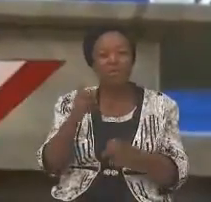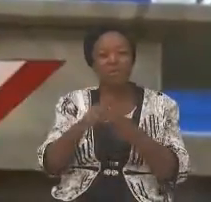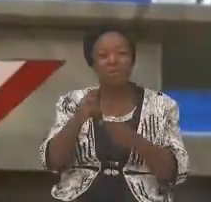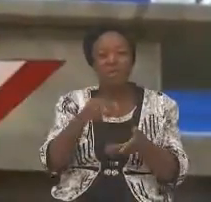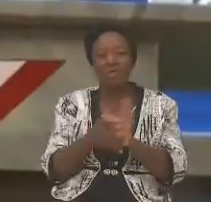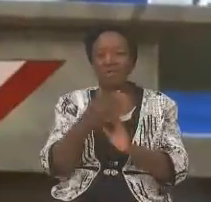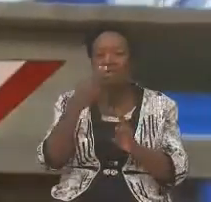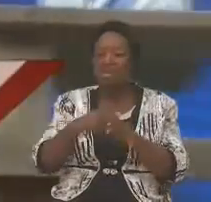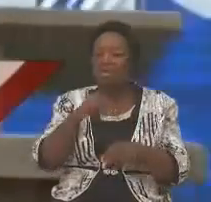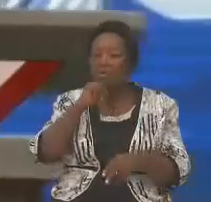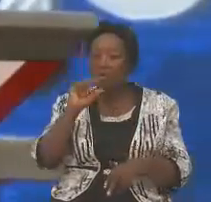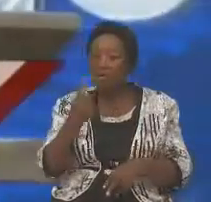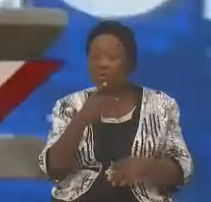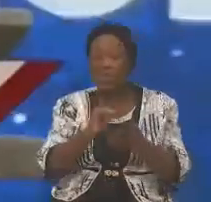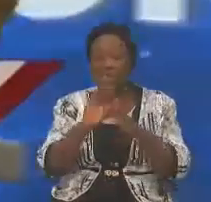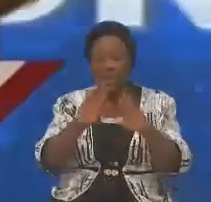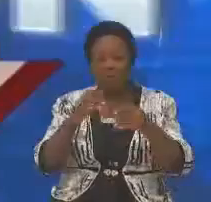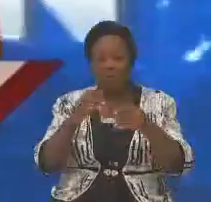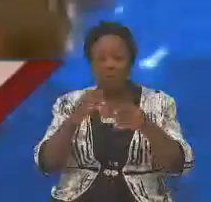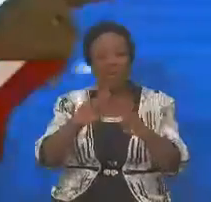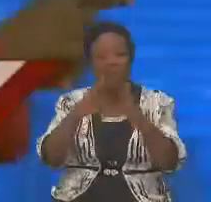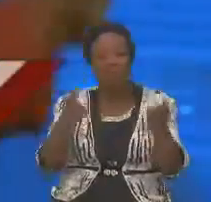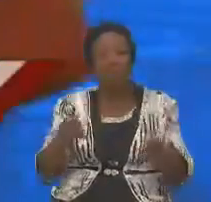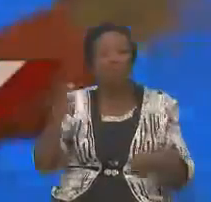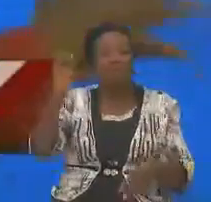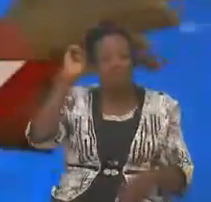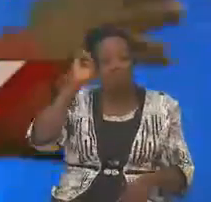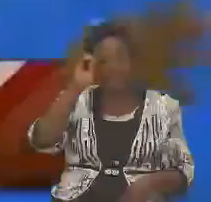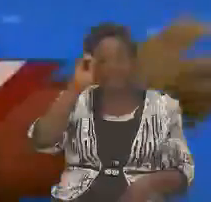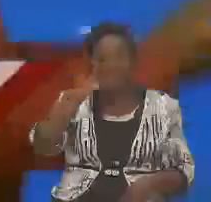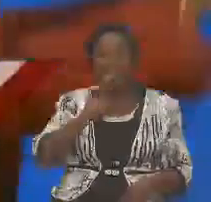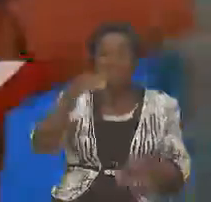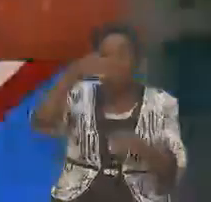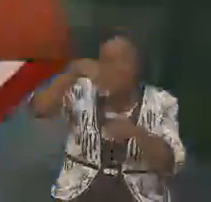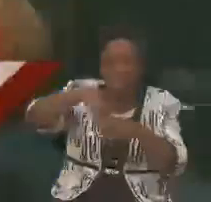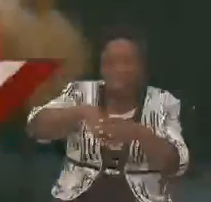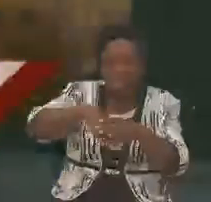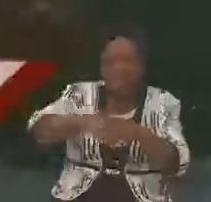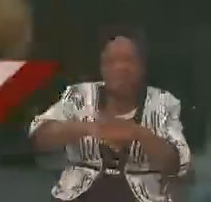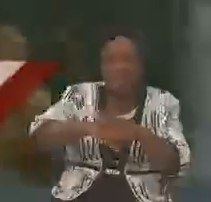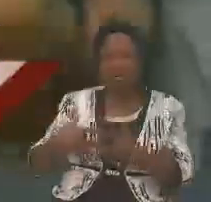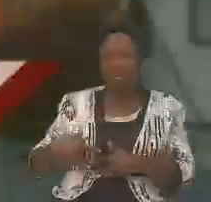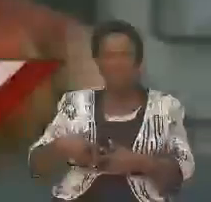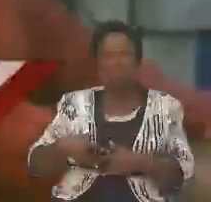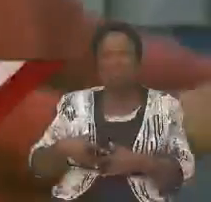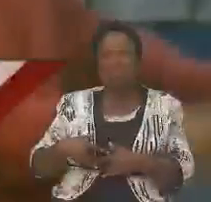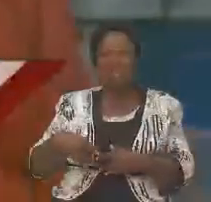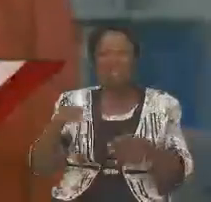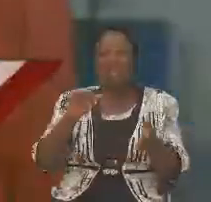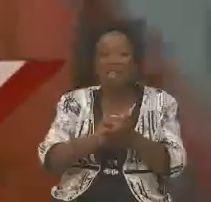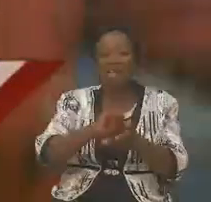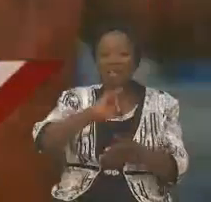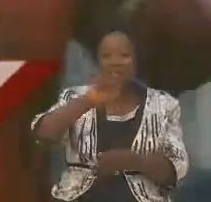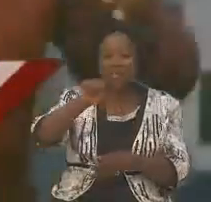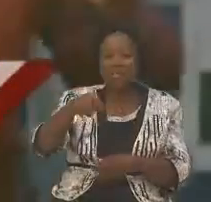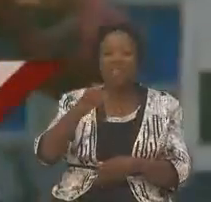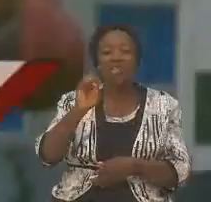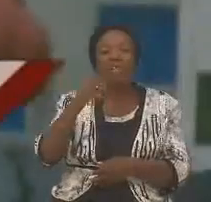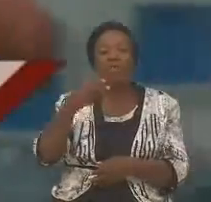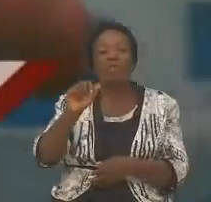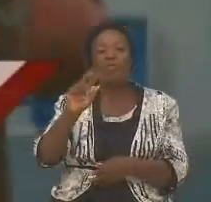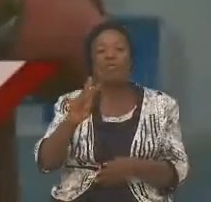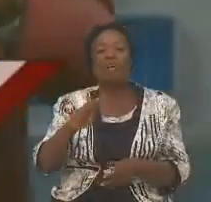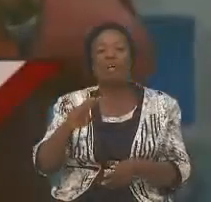to you. And then, not only that, he gives you a revelation, he lives inside your heart.